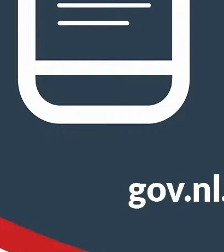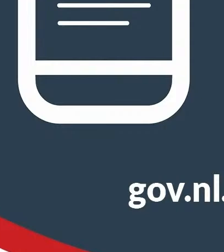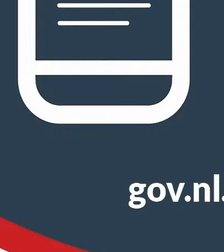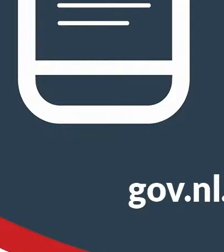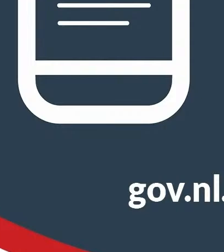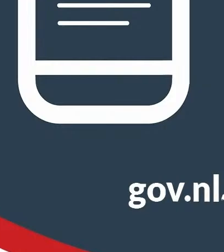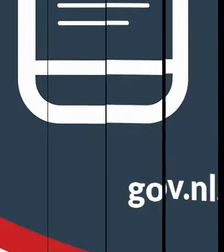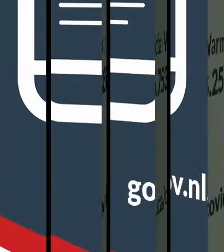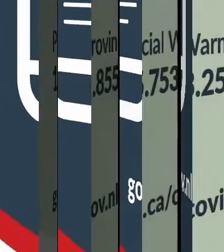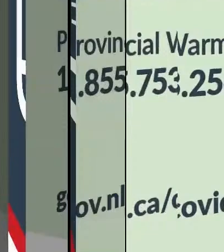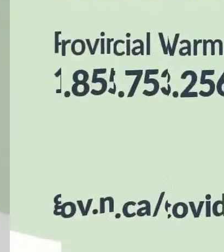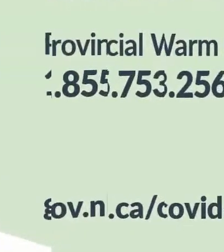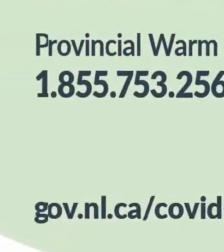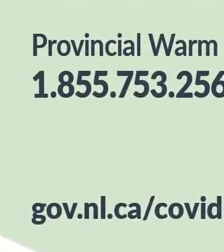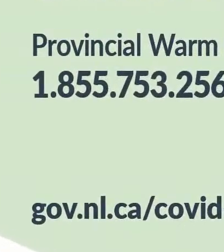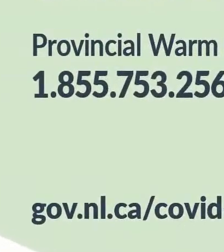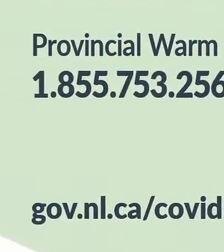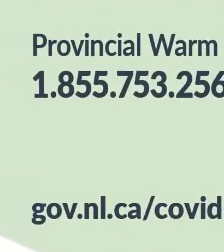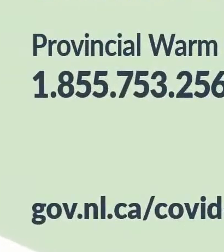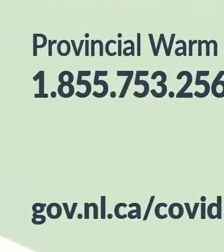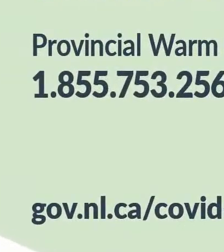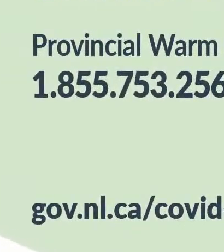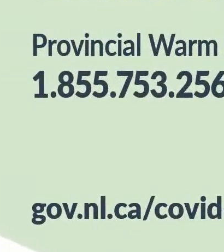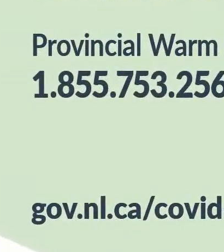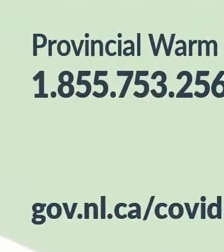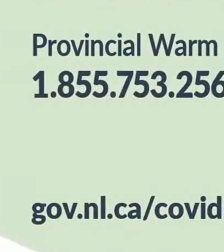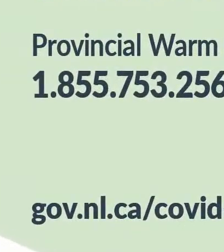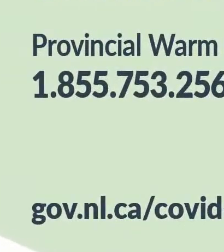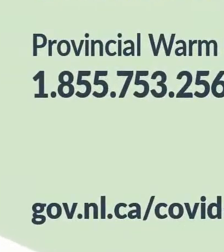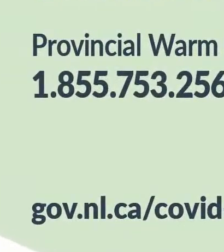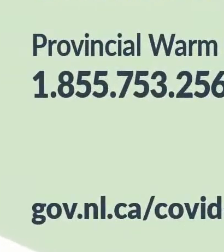Hello, Minister. We're ready to begin when you are. Thank you.